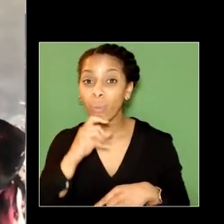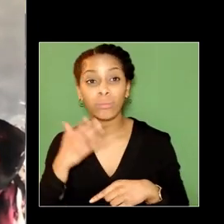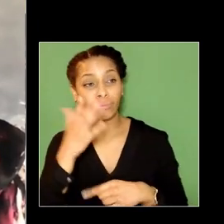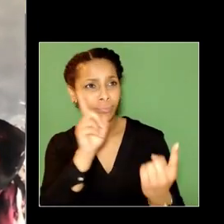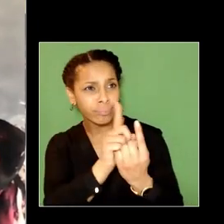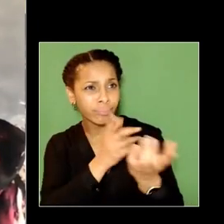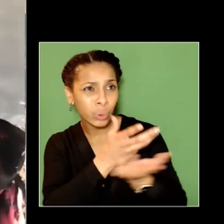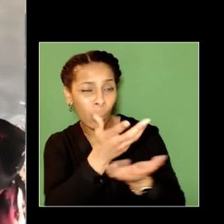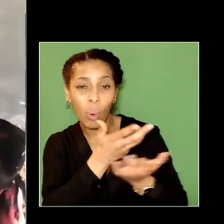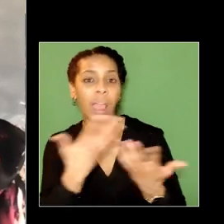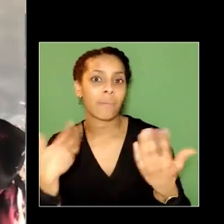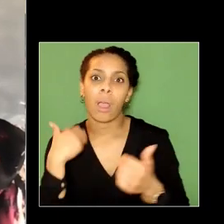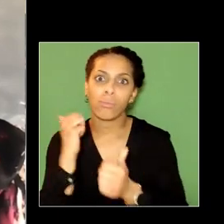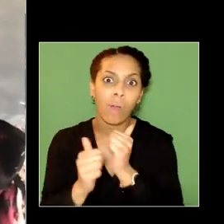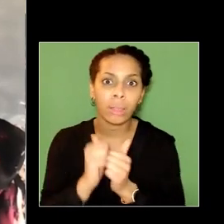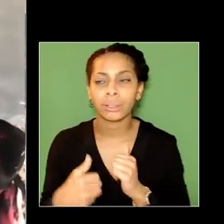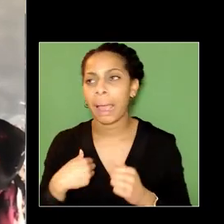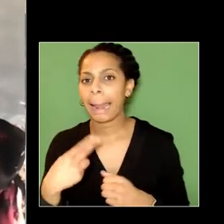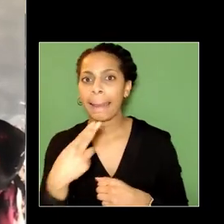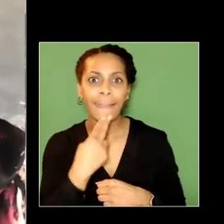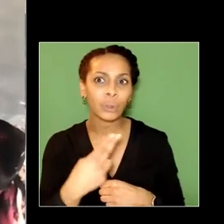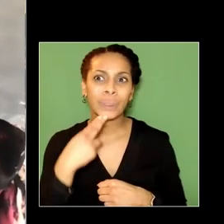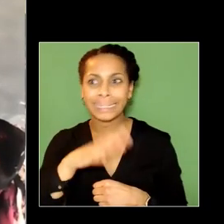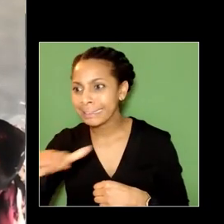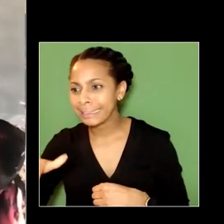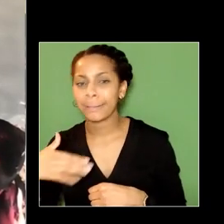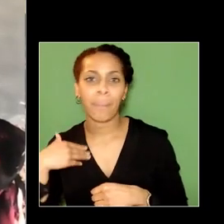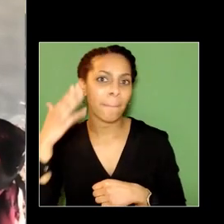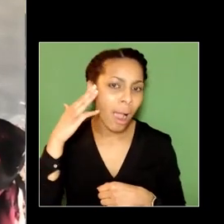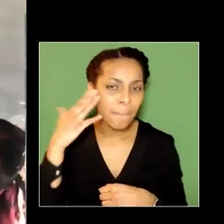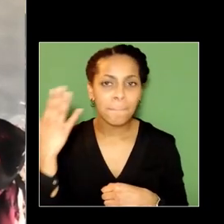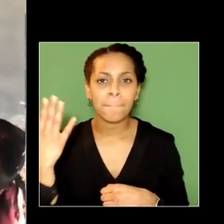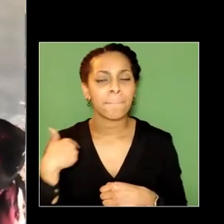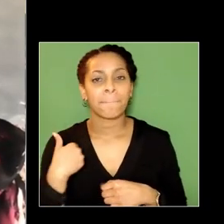my brothers, my nieces and nephews, my mum,